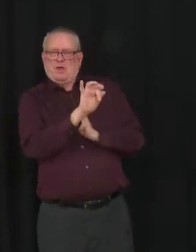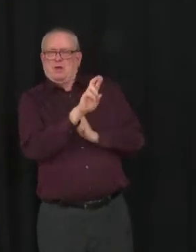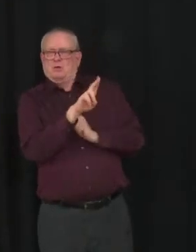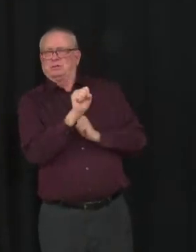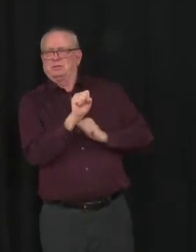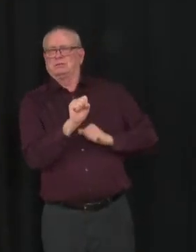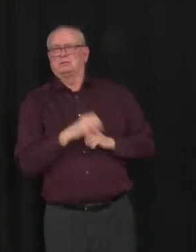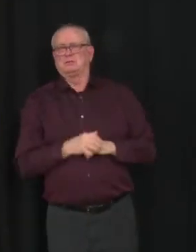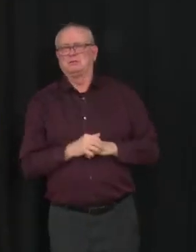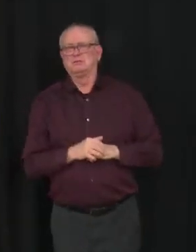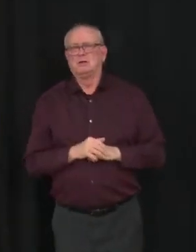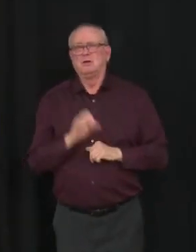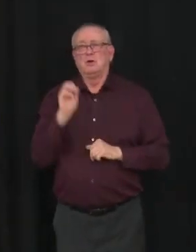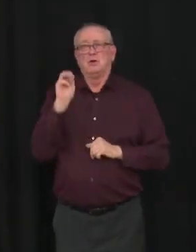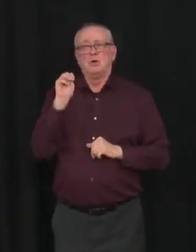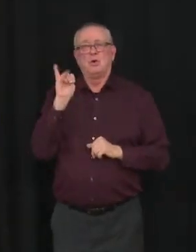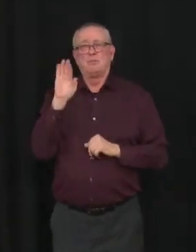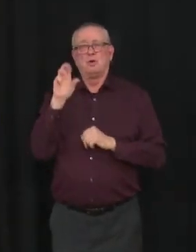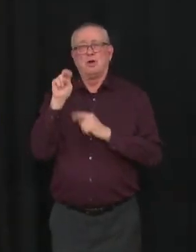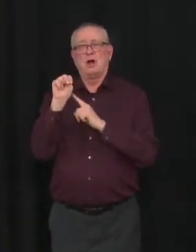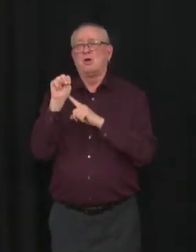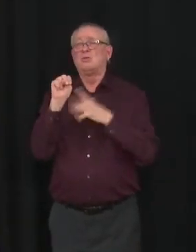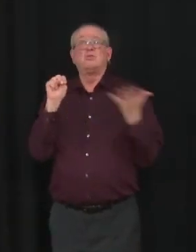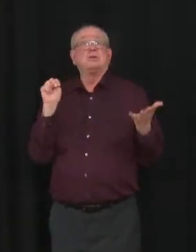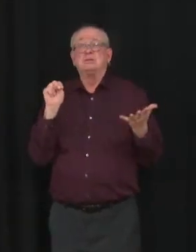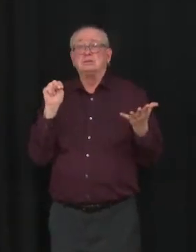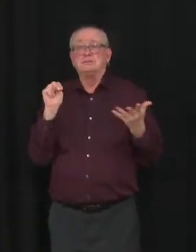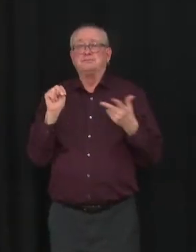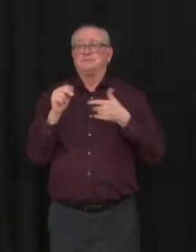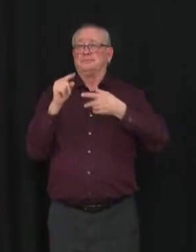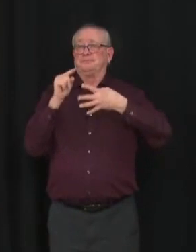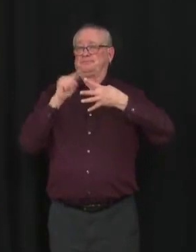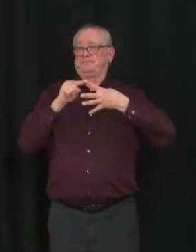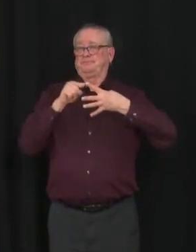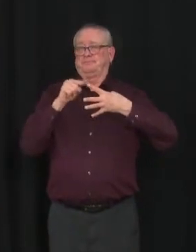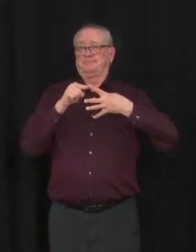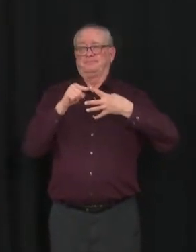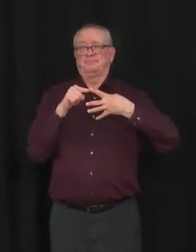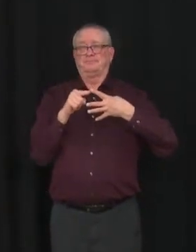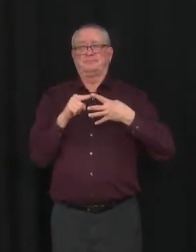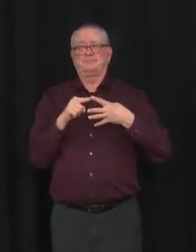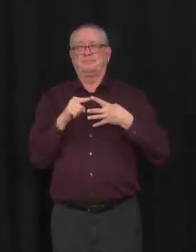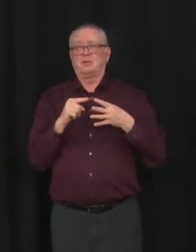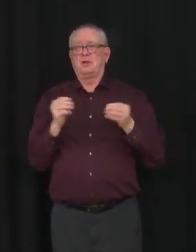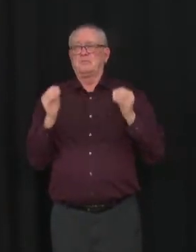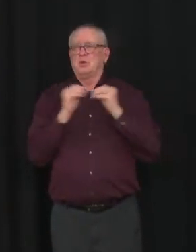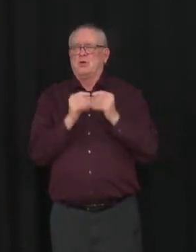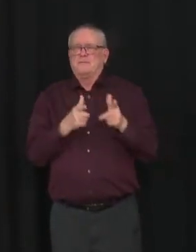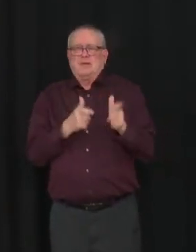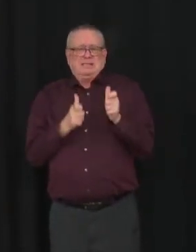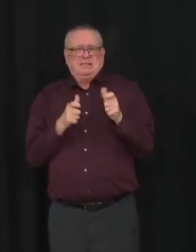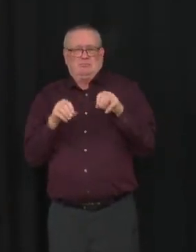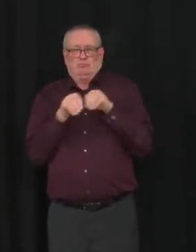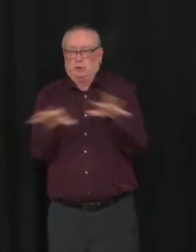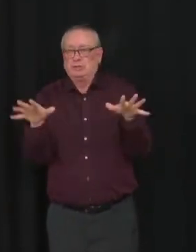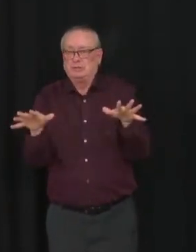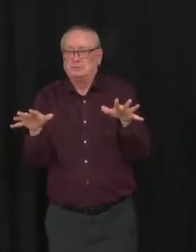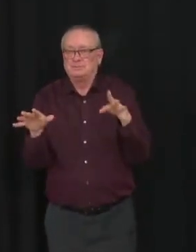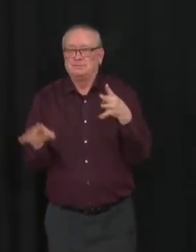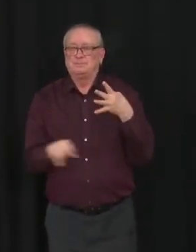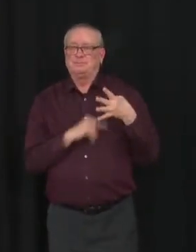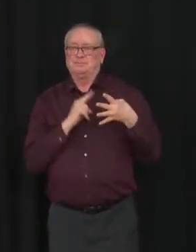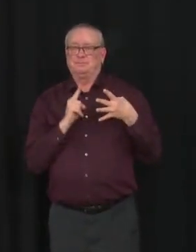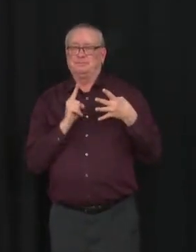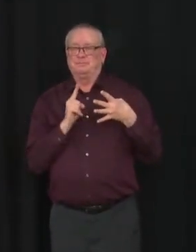about Omicron right now. First of all, it is more infectious than any other variant to date. It's breaking through